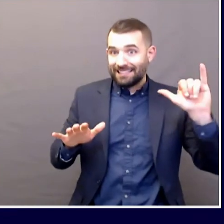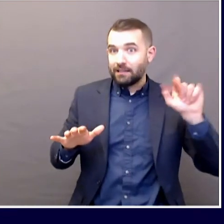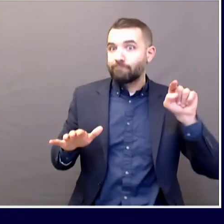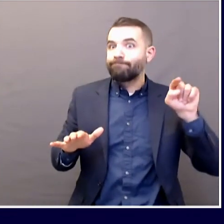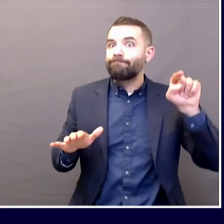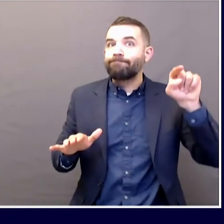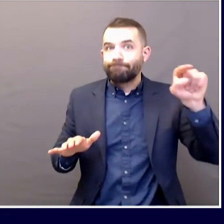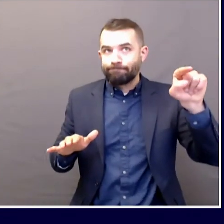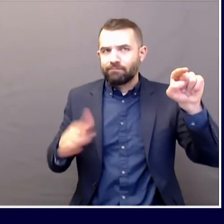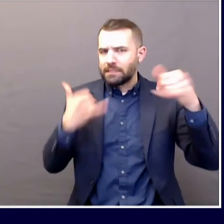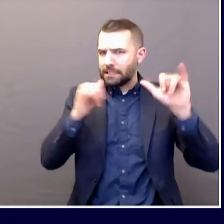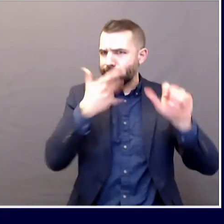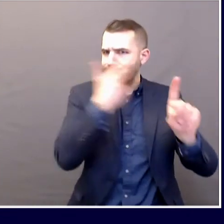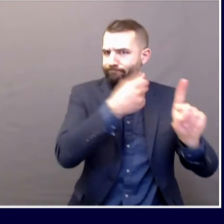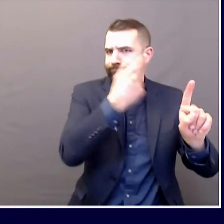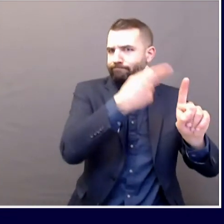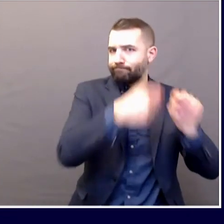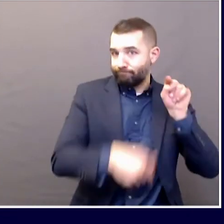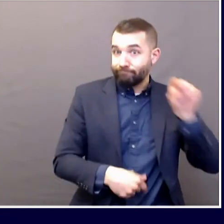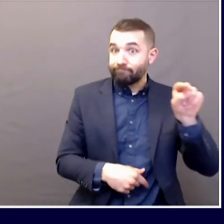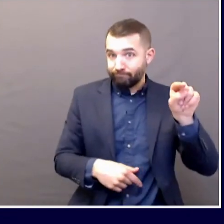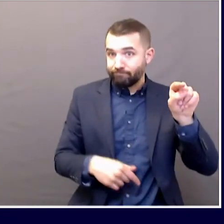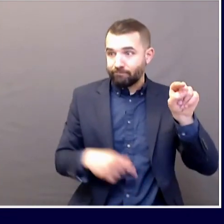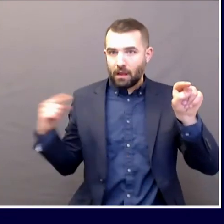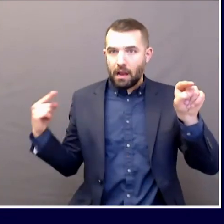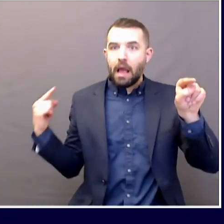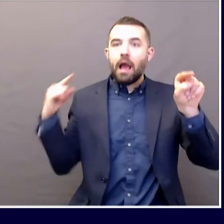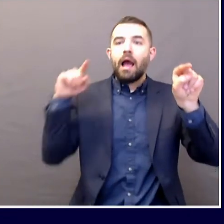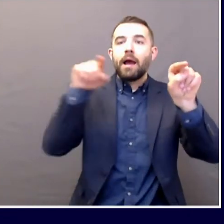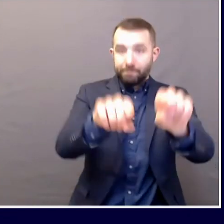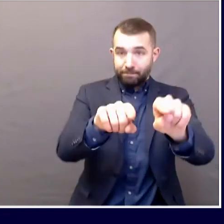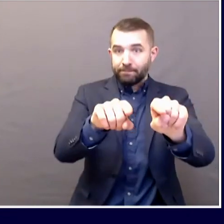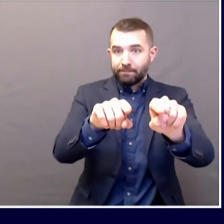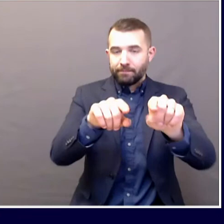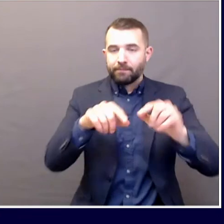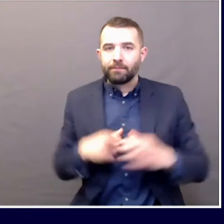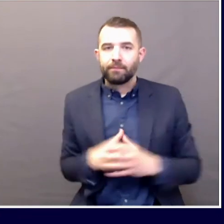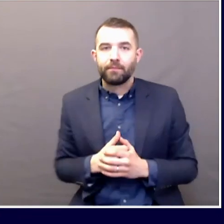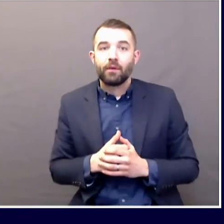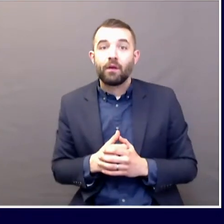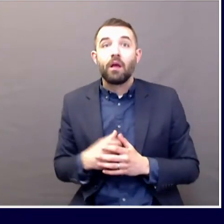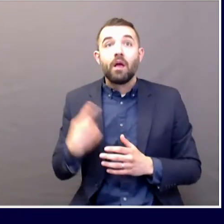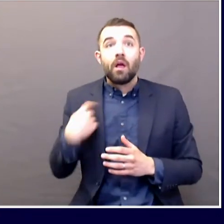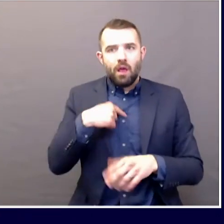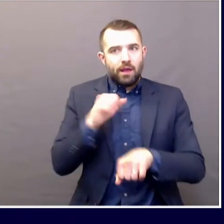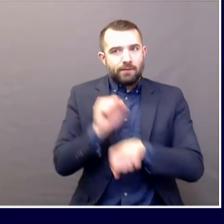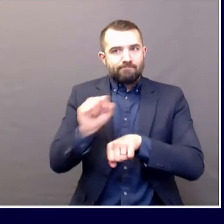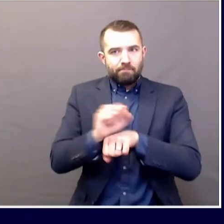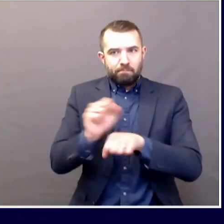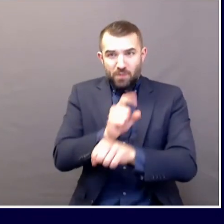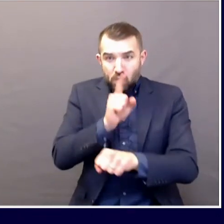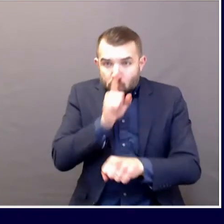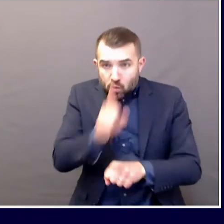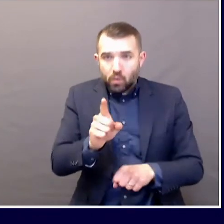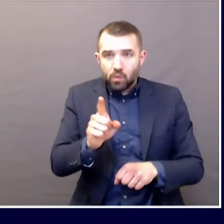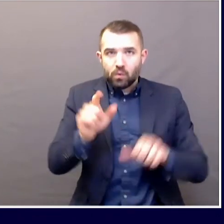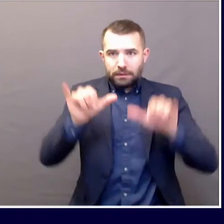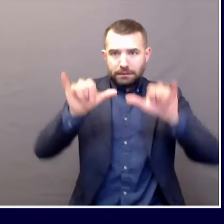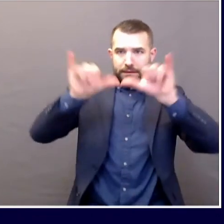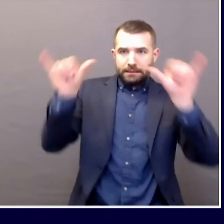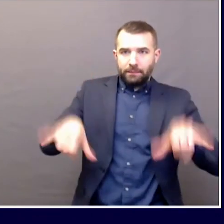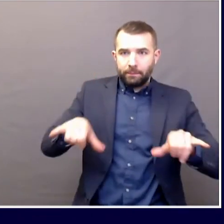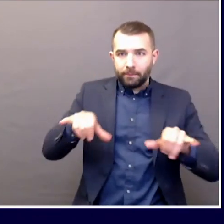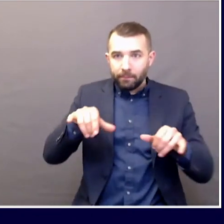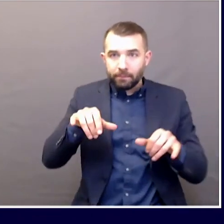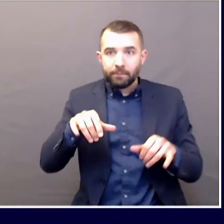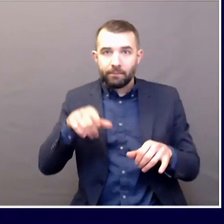things that we are working on to make sure that they are able to access a vaccine. The first is we know that,